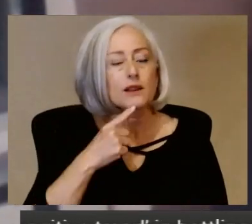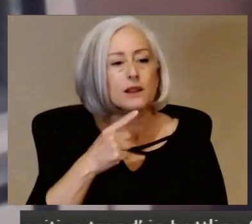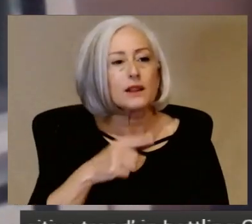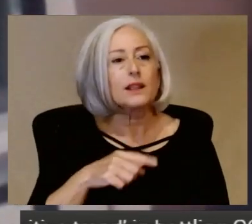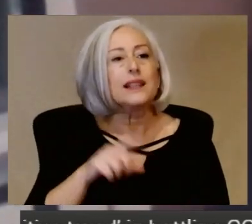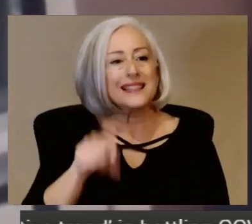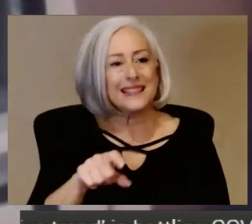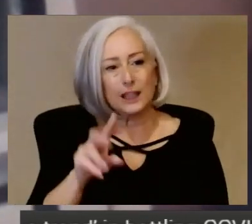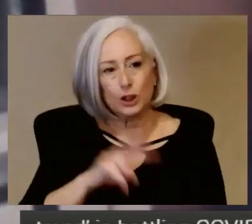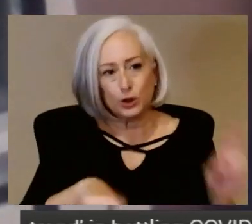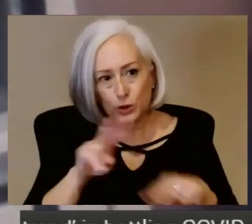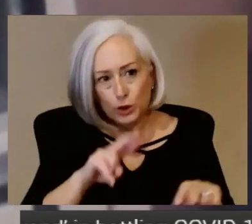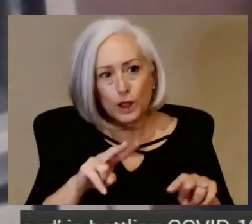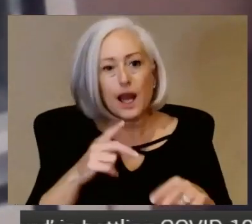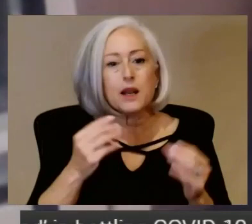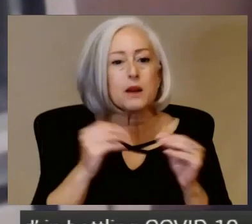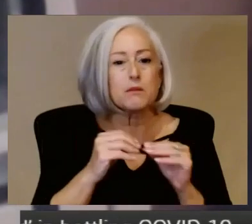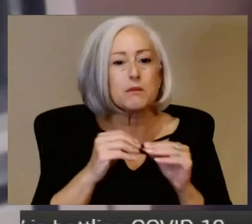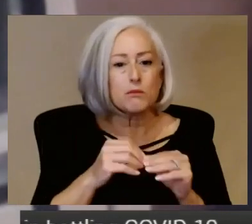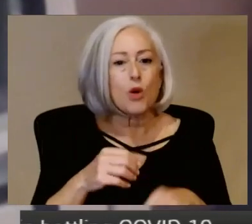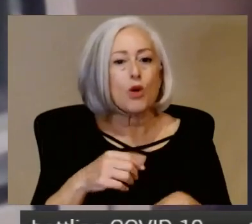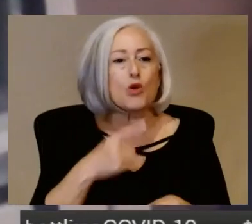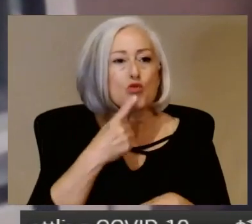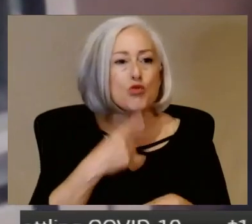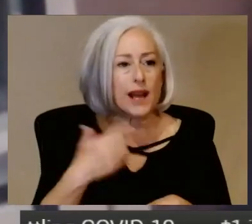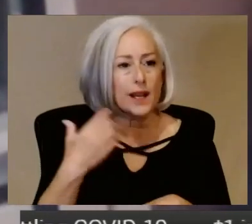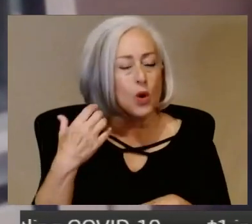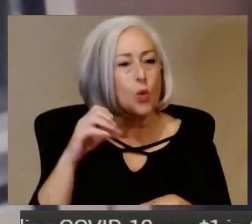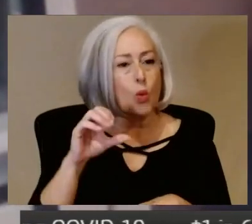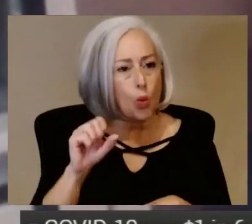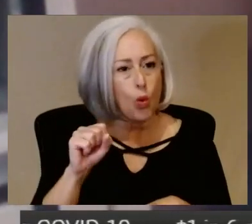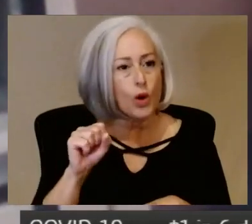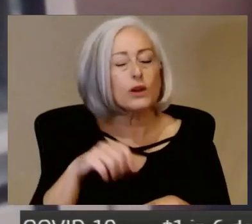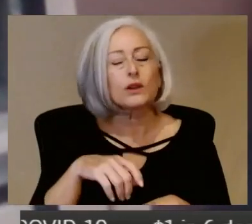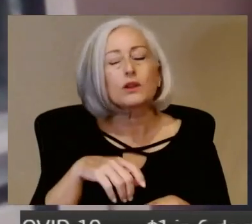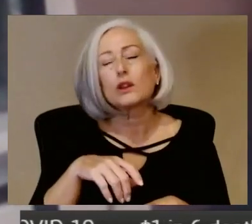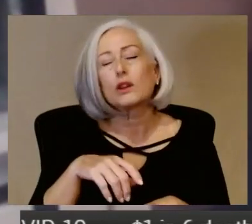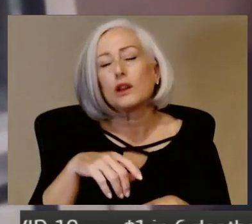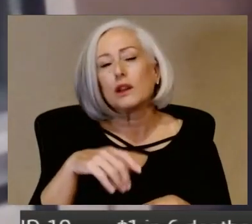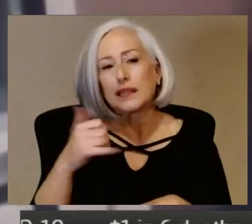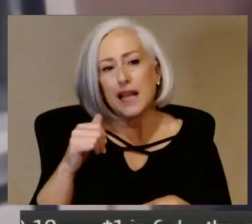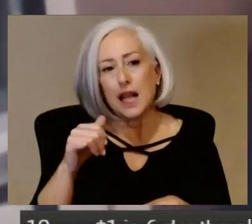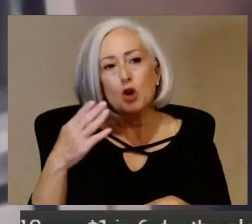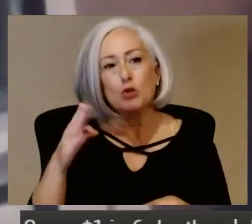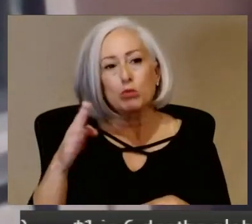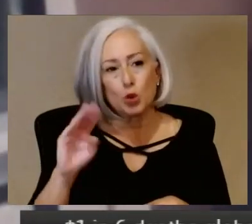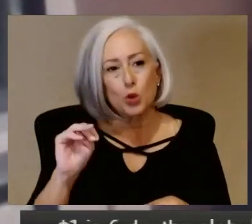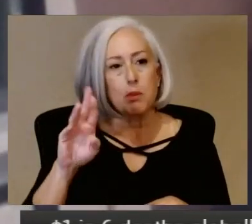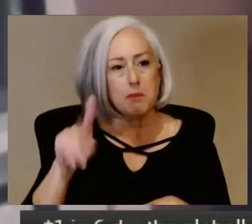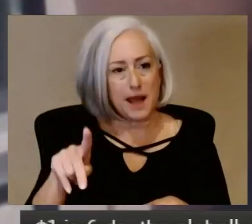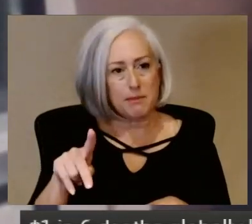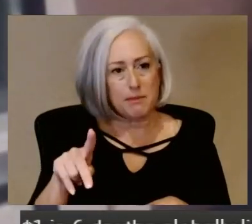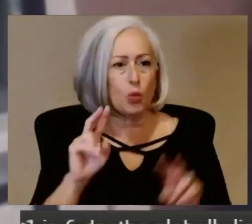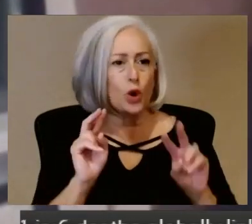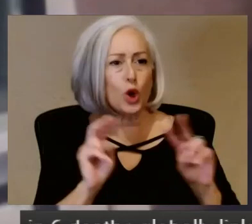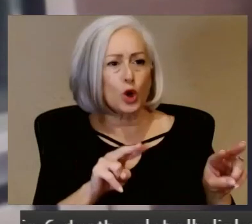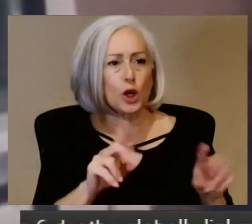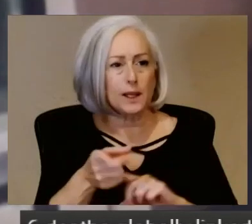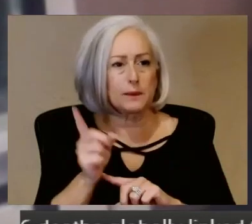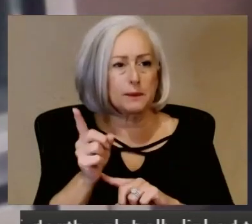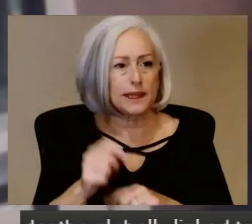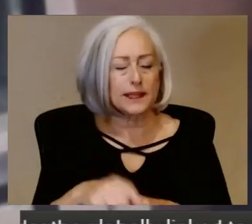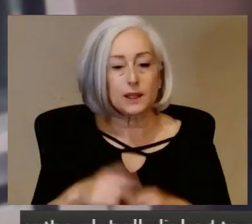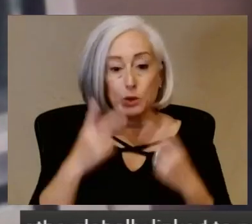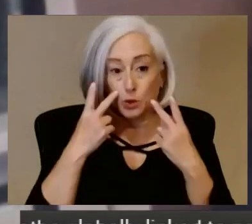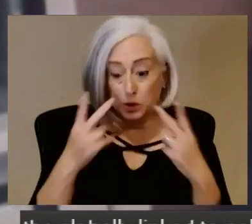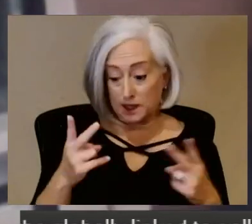red, orange, yellow, blue map that I think we're going to look at in a little bit. And so we'll take a look and see where those counties are in the nation and where they are